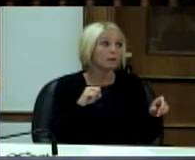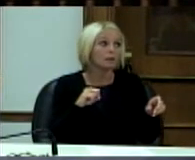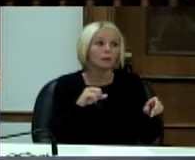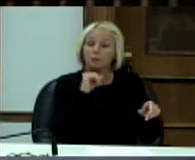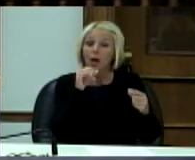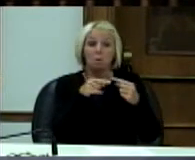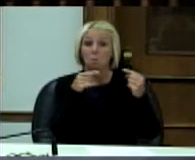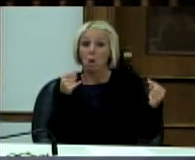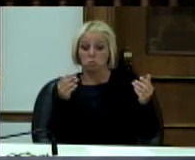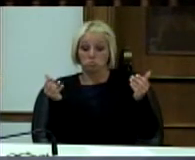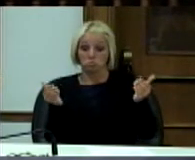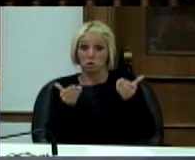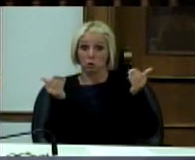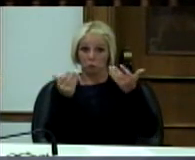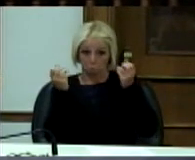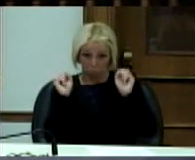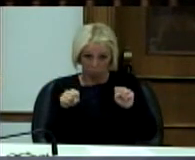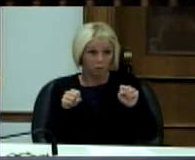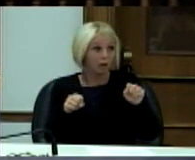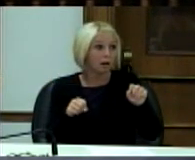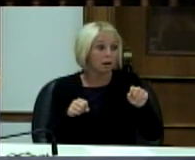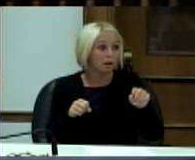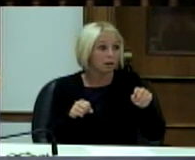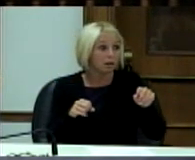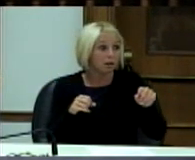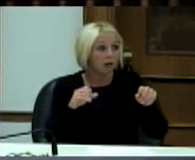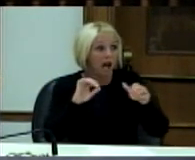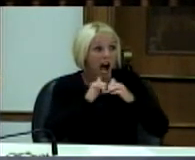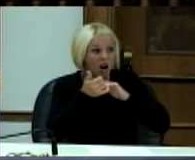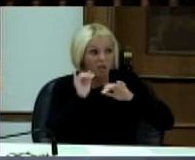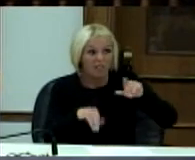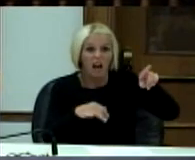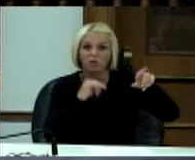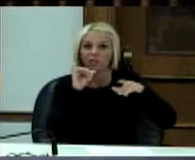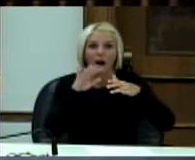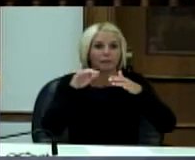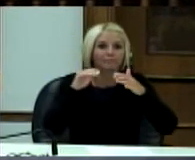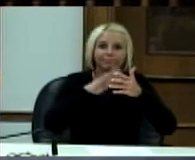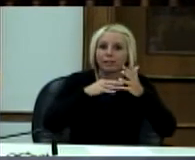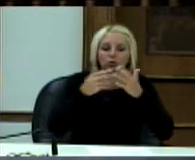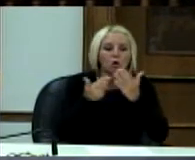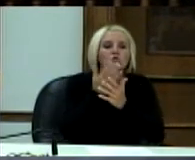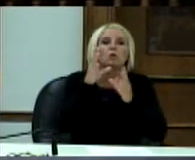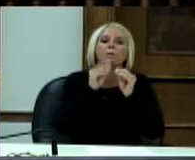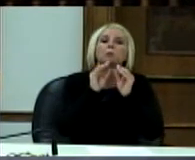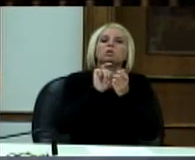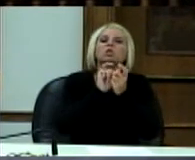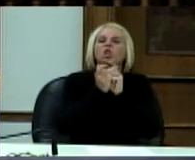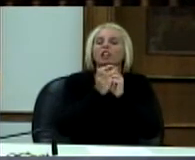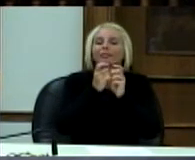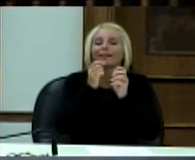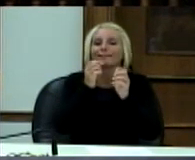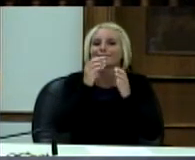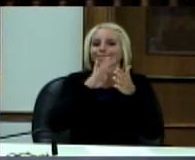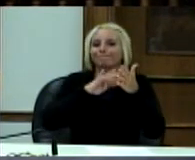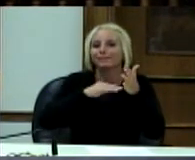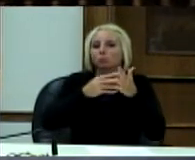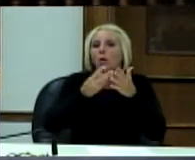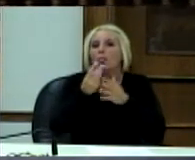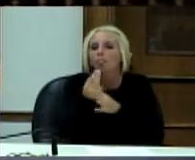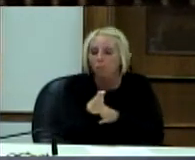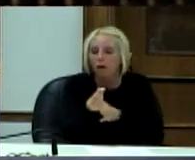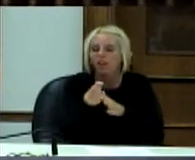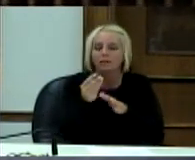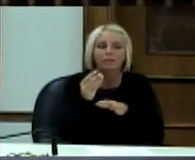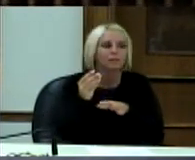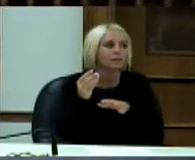having it here instead. How does that sound to that way we're not scheduling a new meeting and we're just changing the agenda a little bit to have a